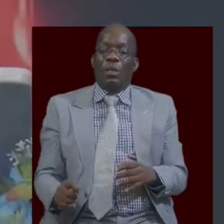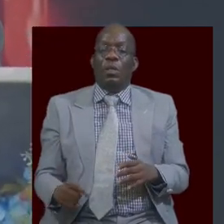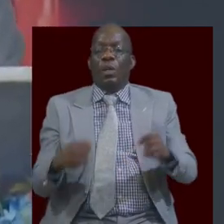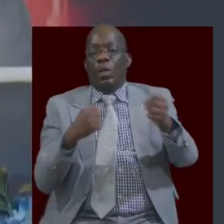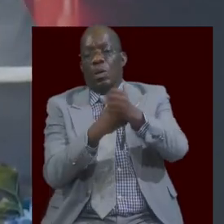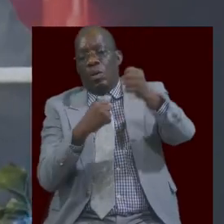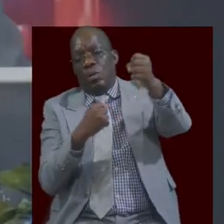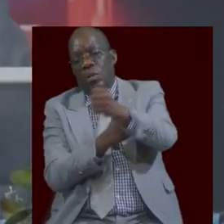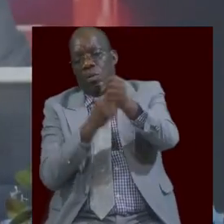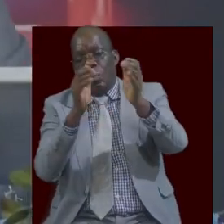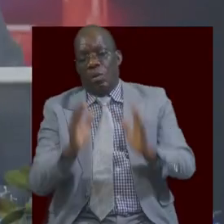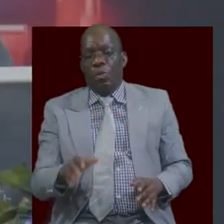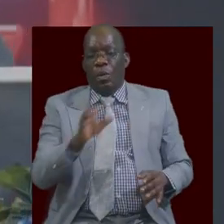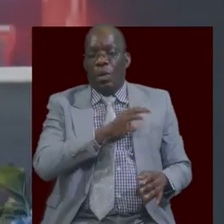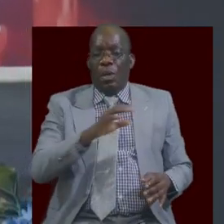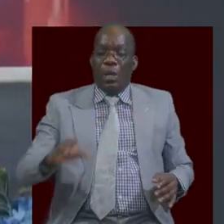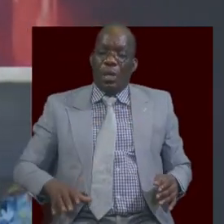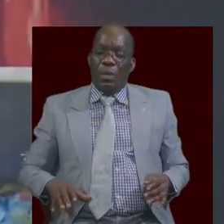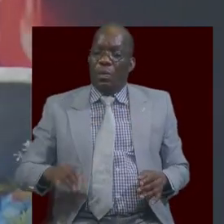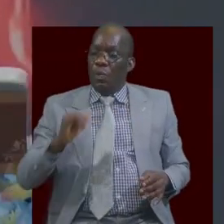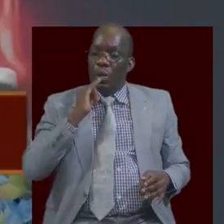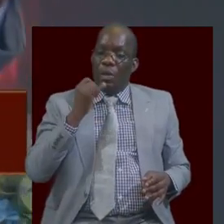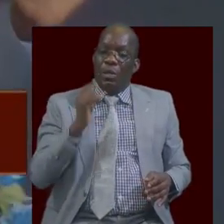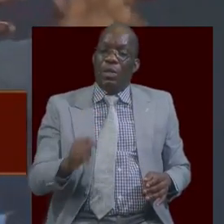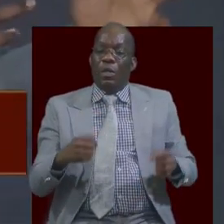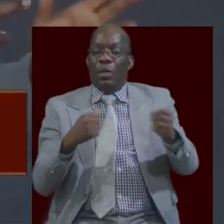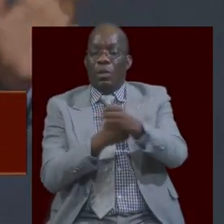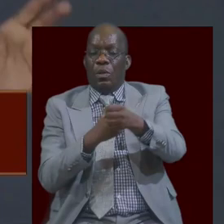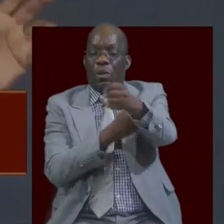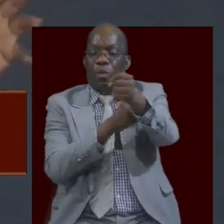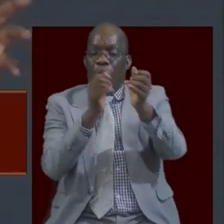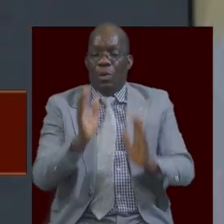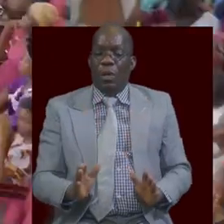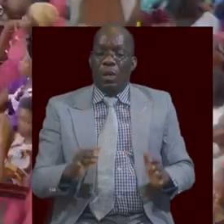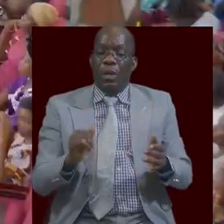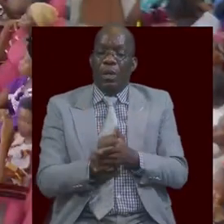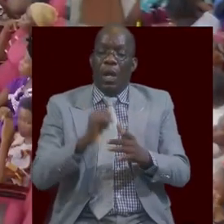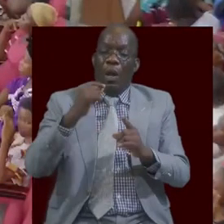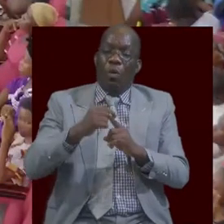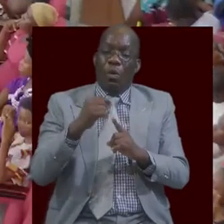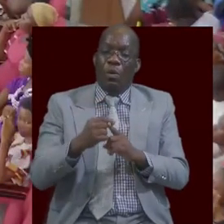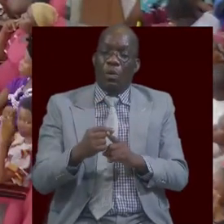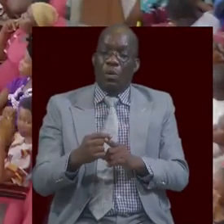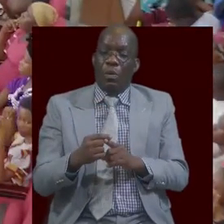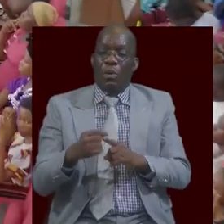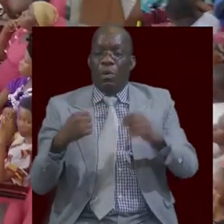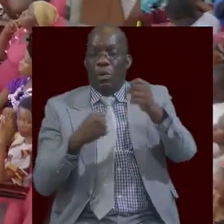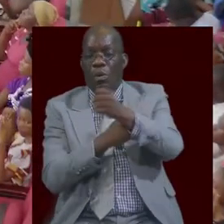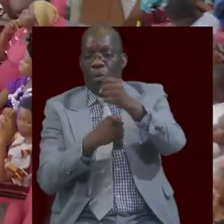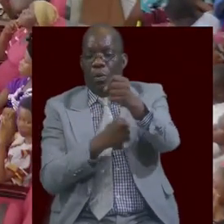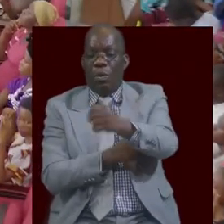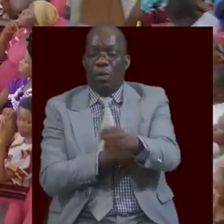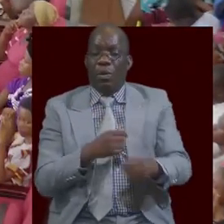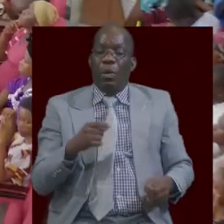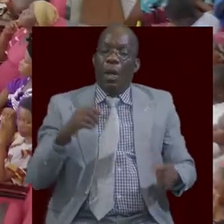Christ is the upholder. That word, upload, upload. Have you